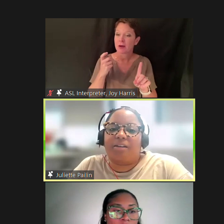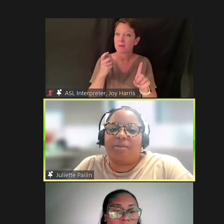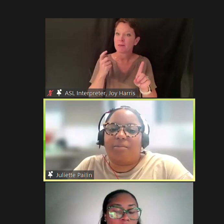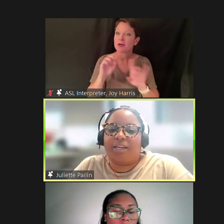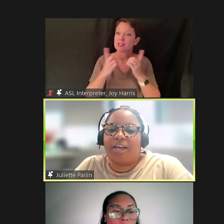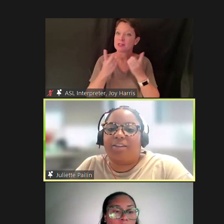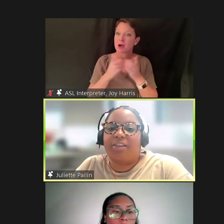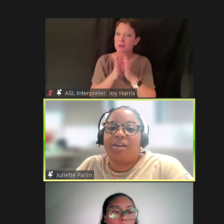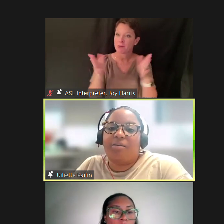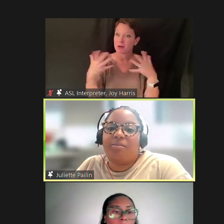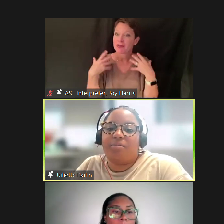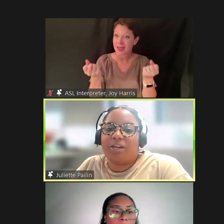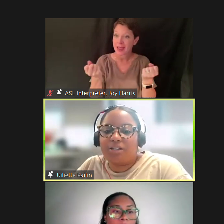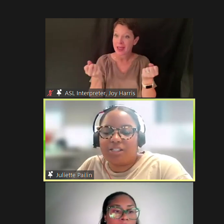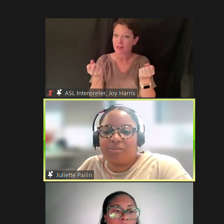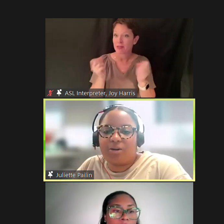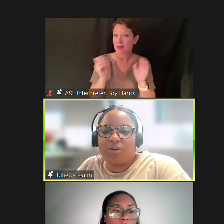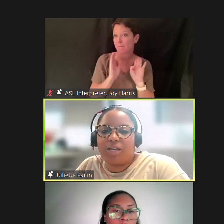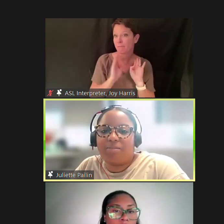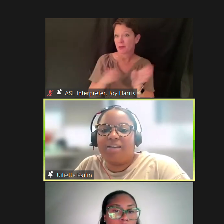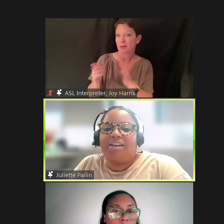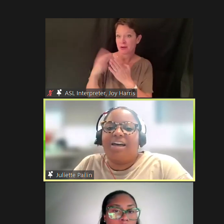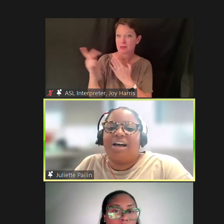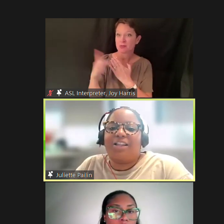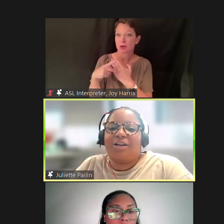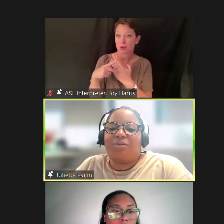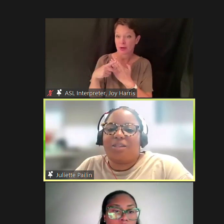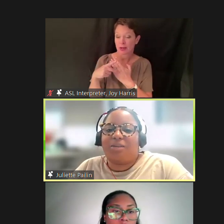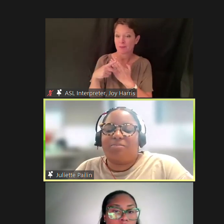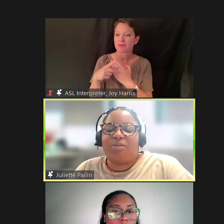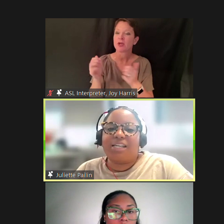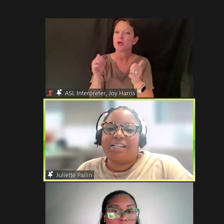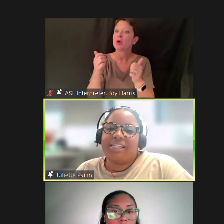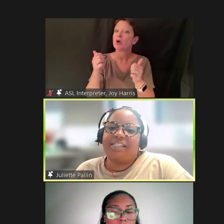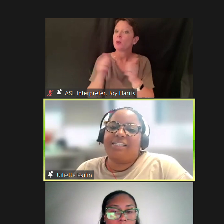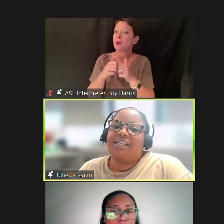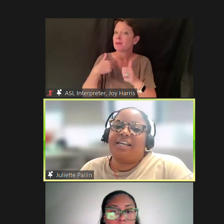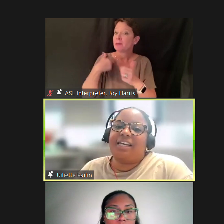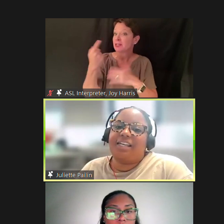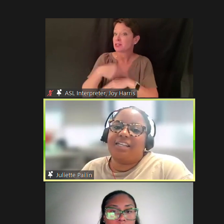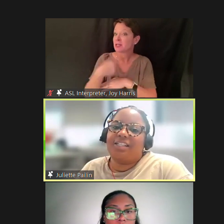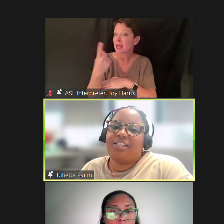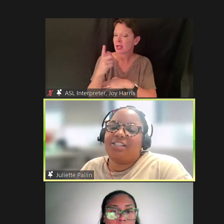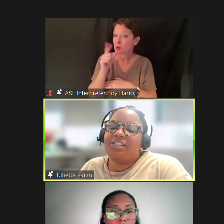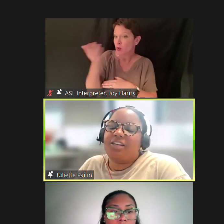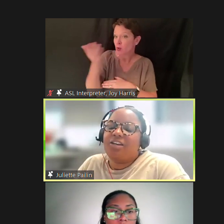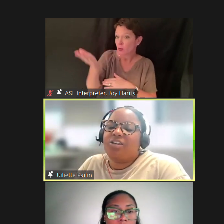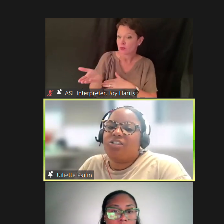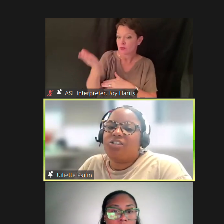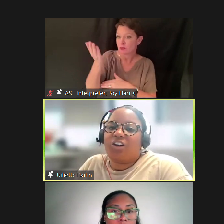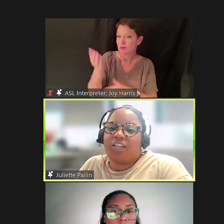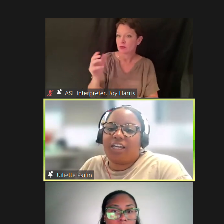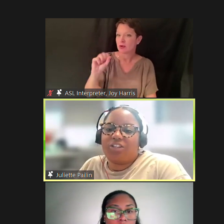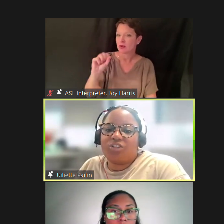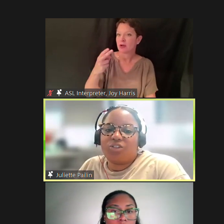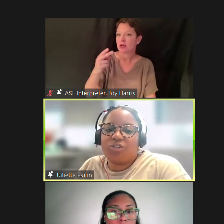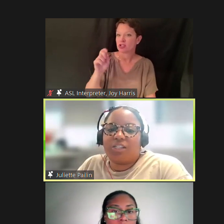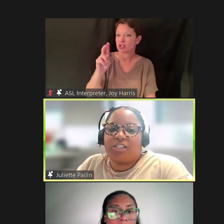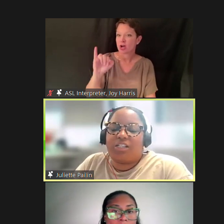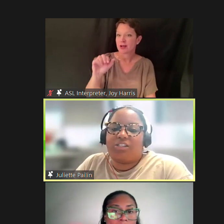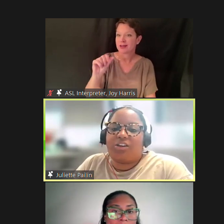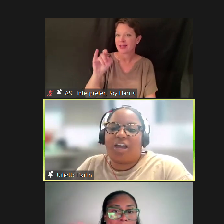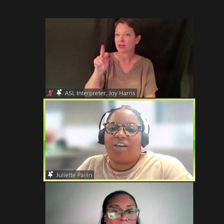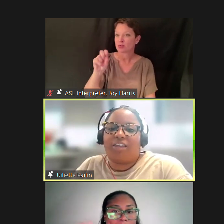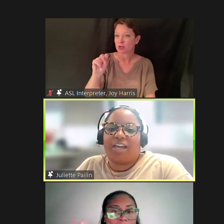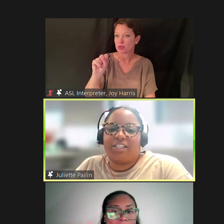Department of Public Health la Preparedness comunidad Program. del Departamento Presenting today is de Salud, Shawnee Andrews, and